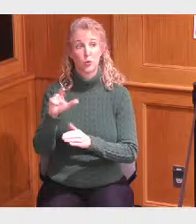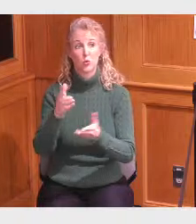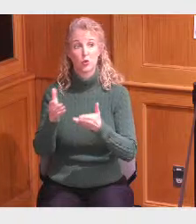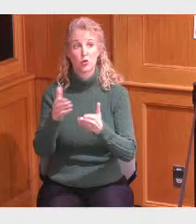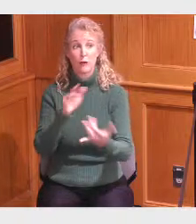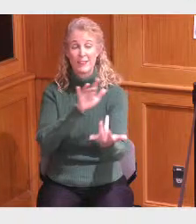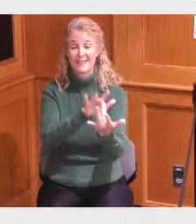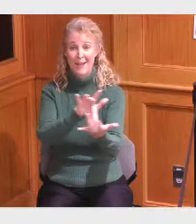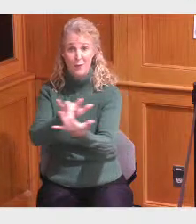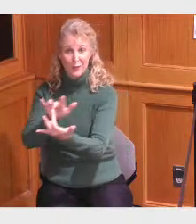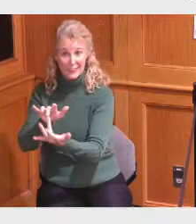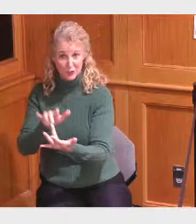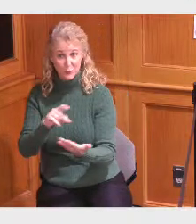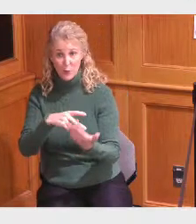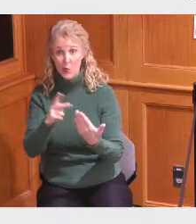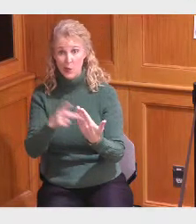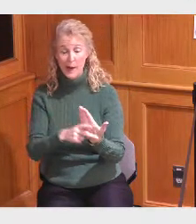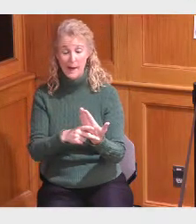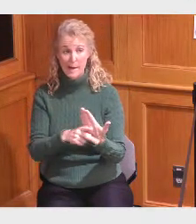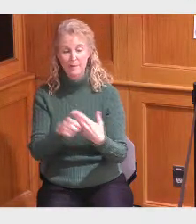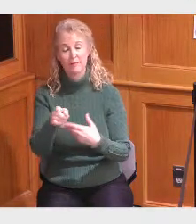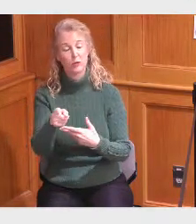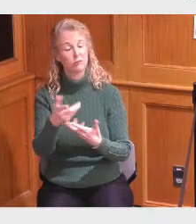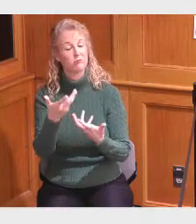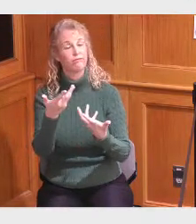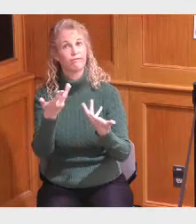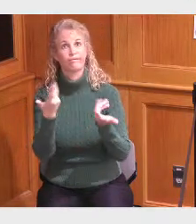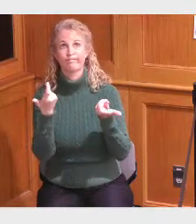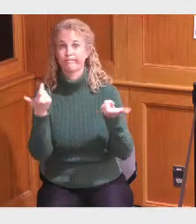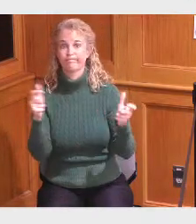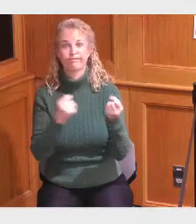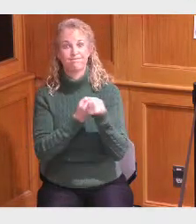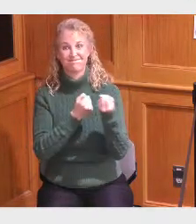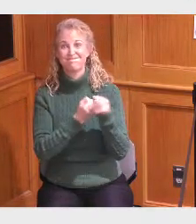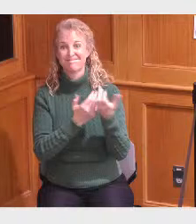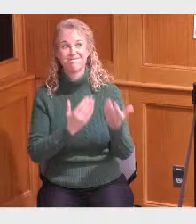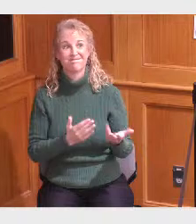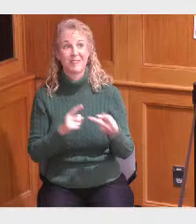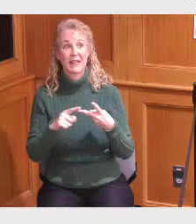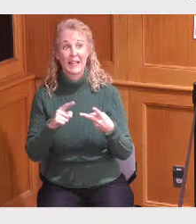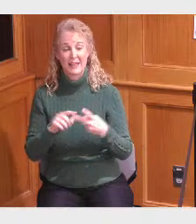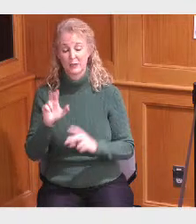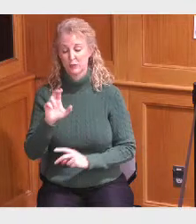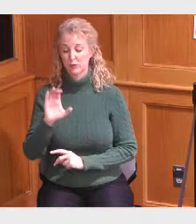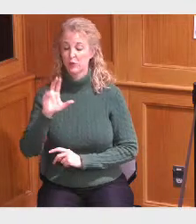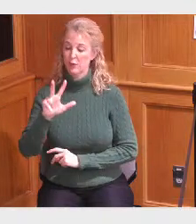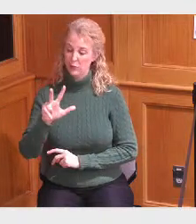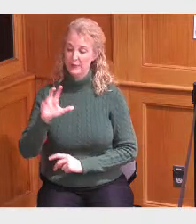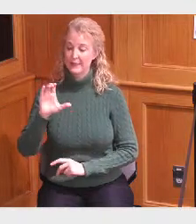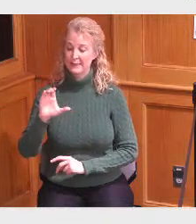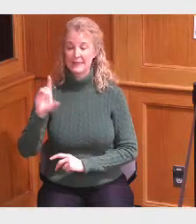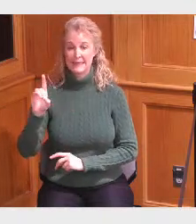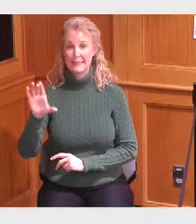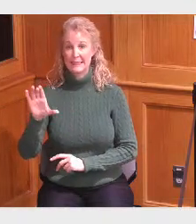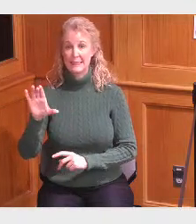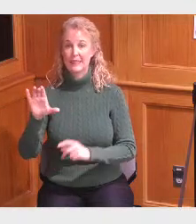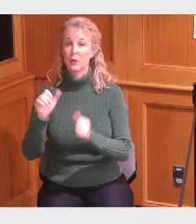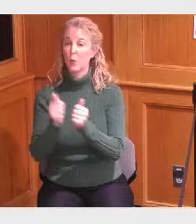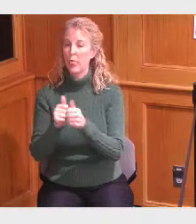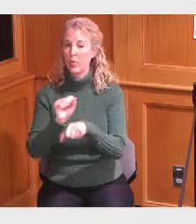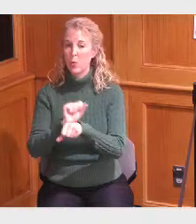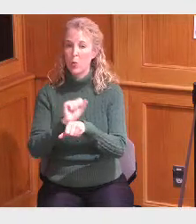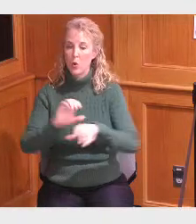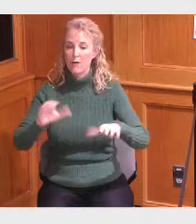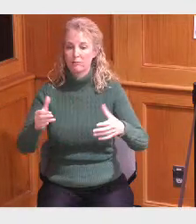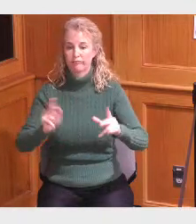Again, the county is a big partner in that, and also the work that 3CDC does on workforce development.